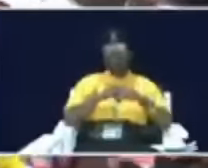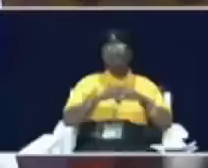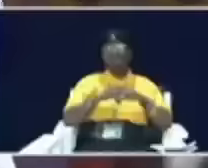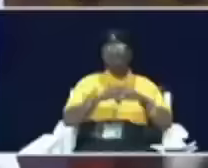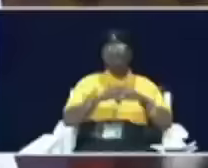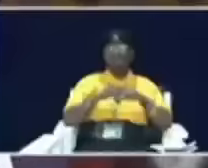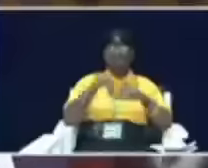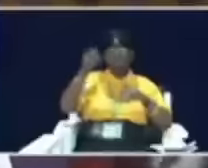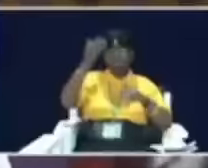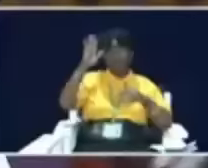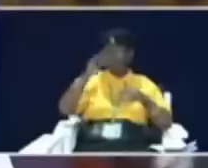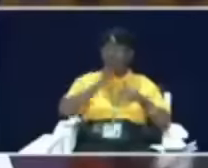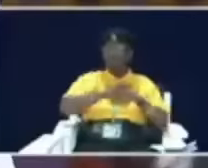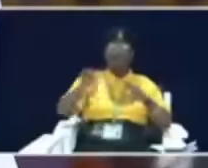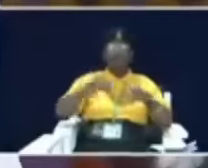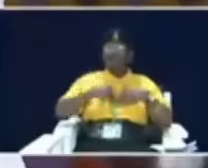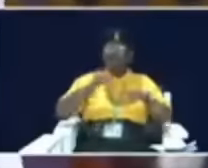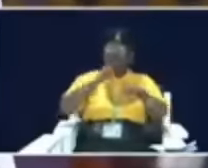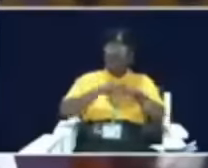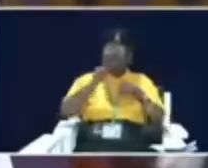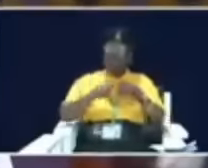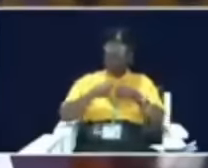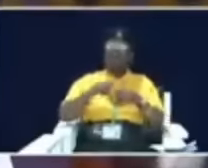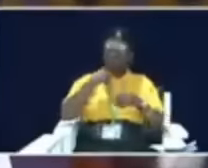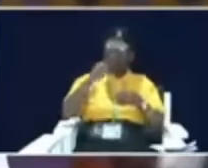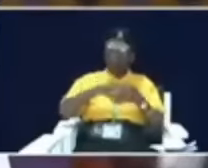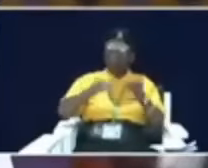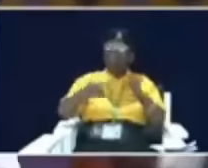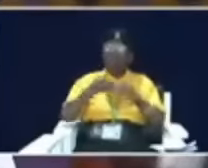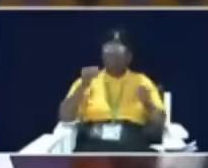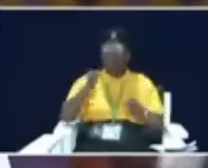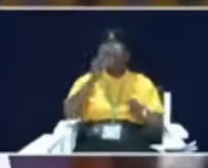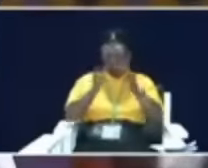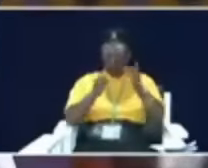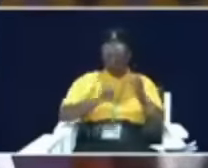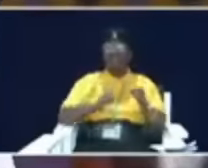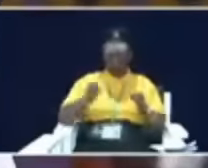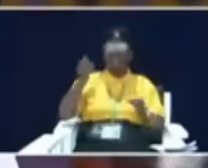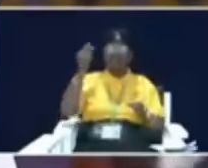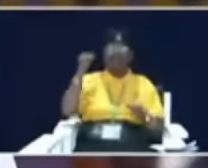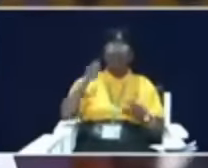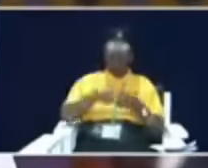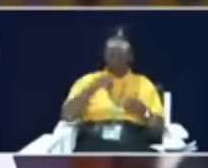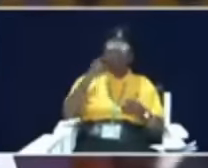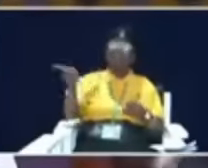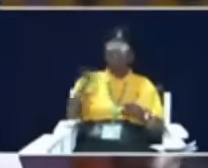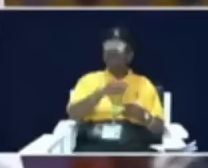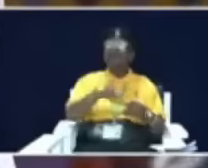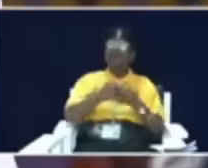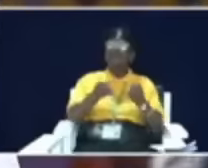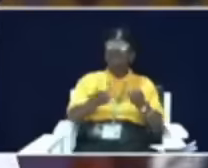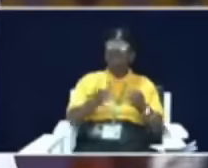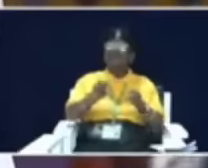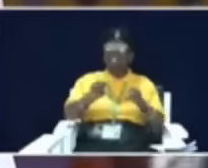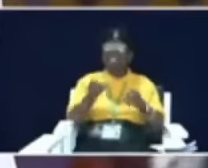I don't have time to tell stories. But if I were to tell you how many efforts the